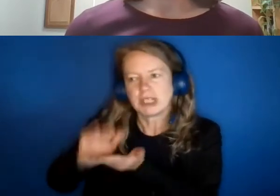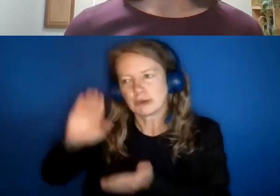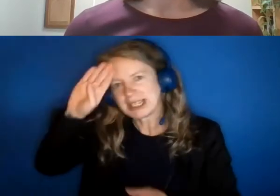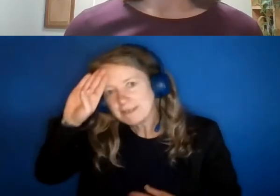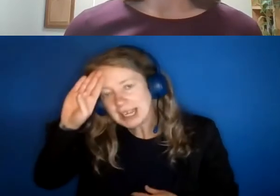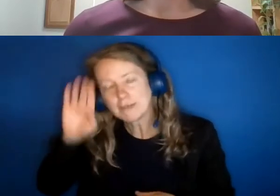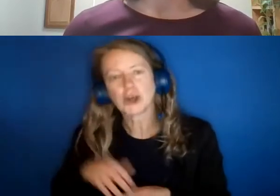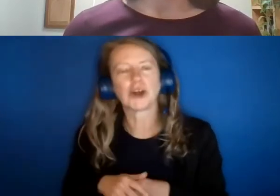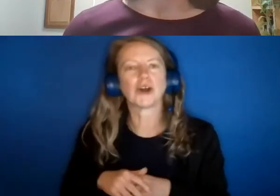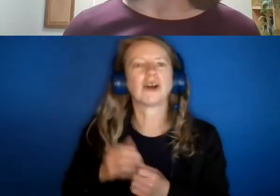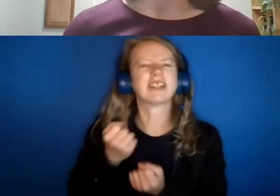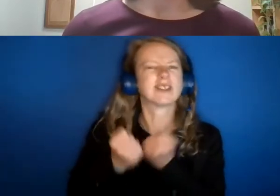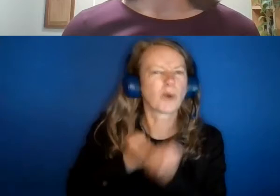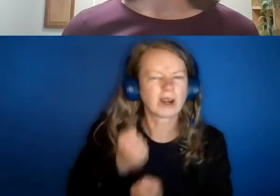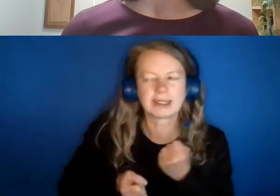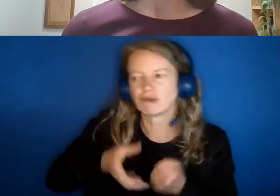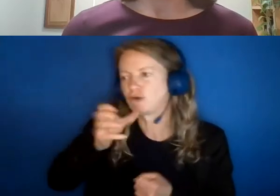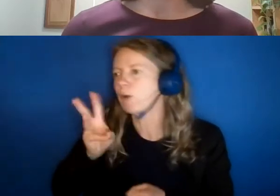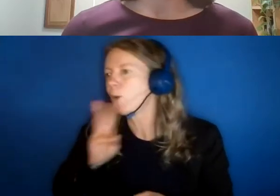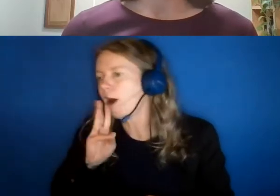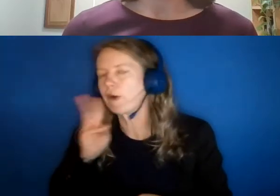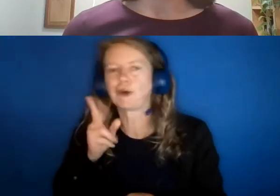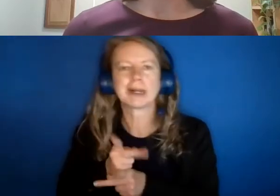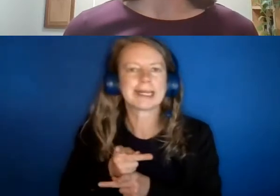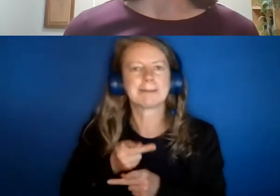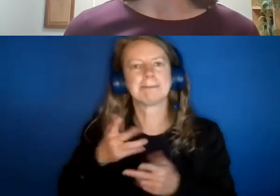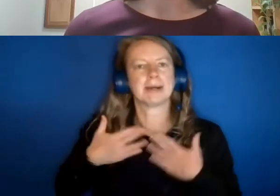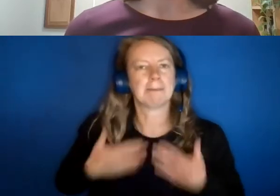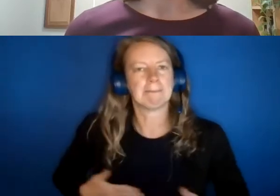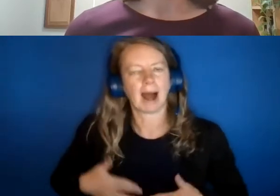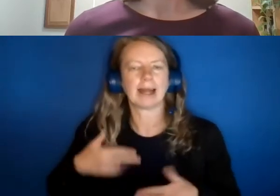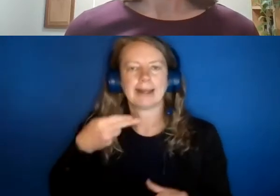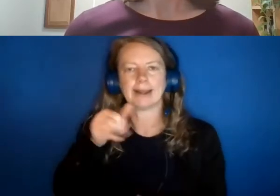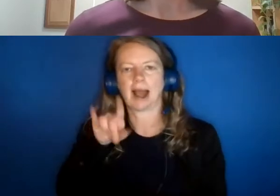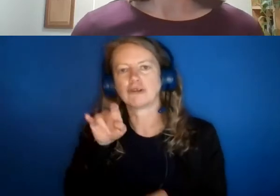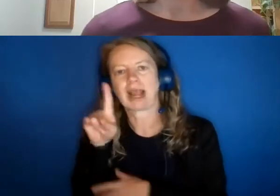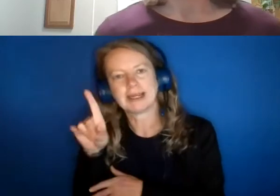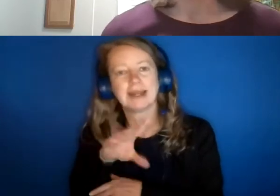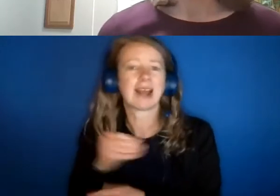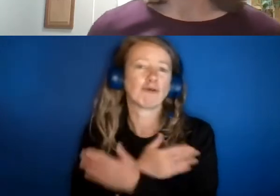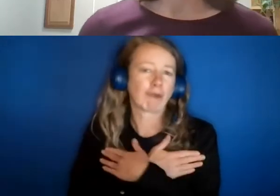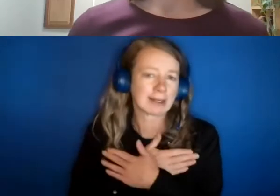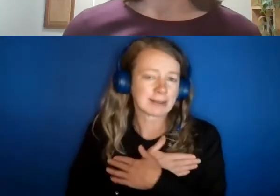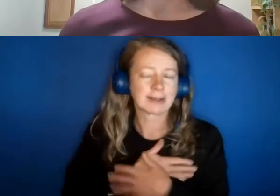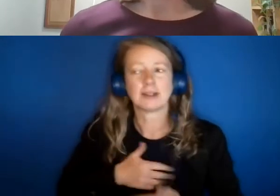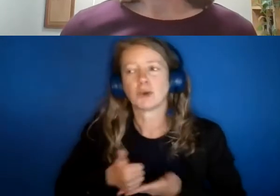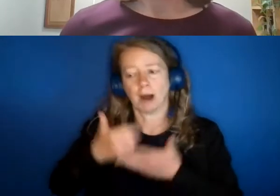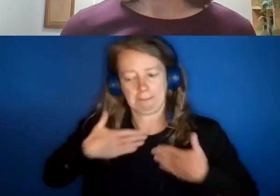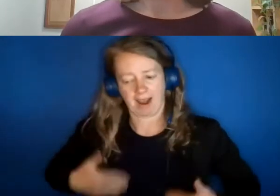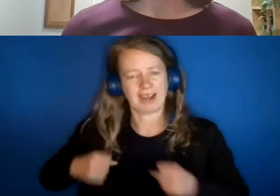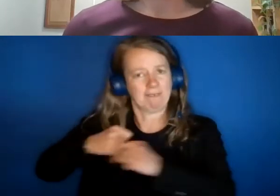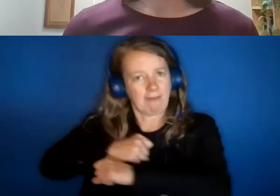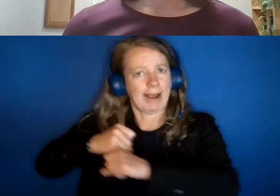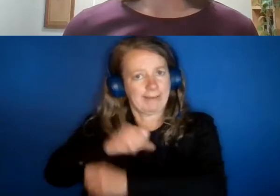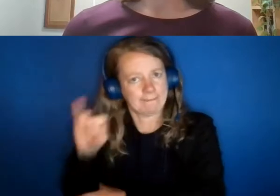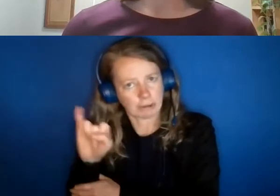hydrated, and getting plenty of rest to help your body do its best to fight off the infection. But over the last several